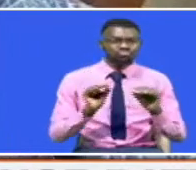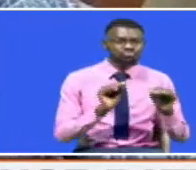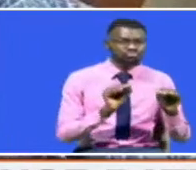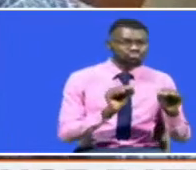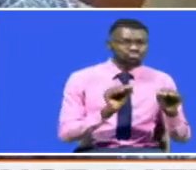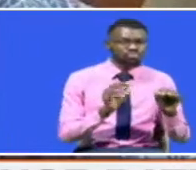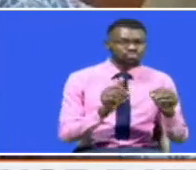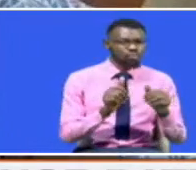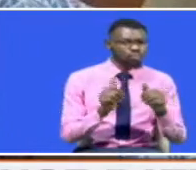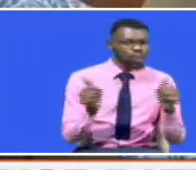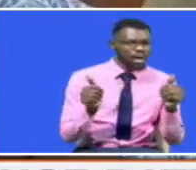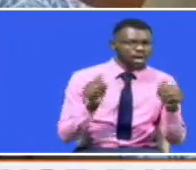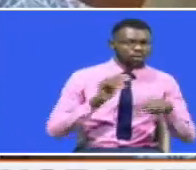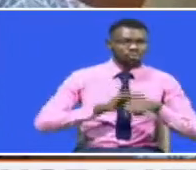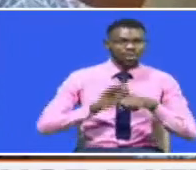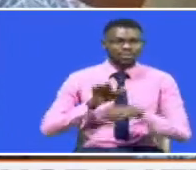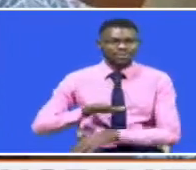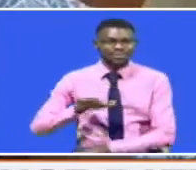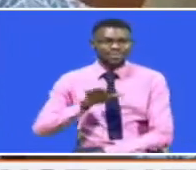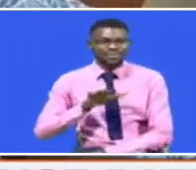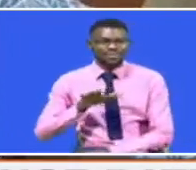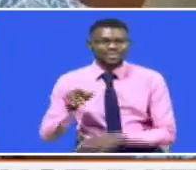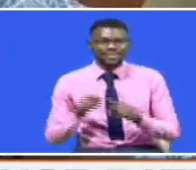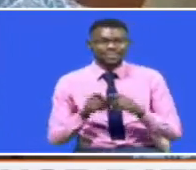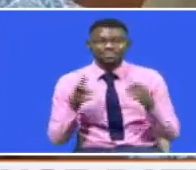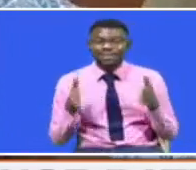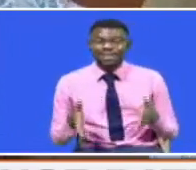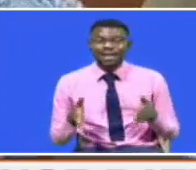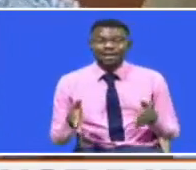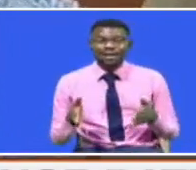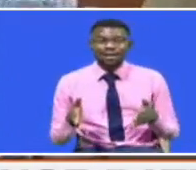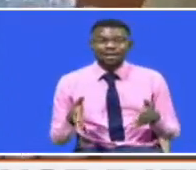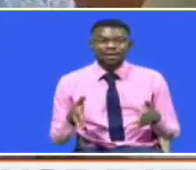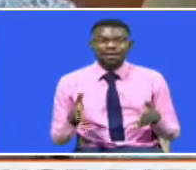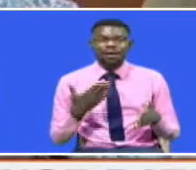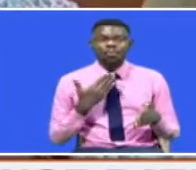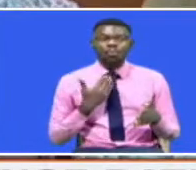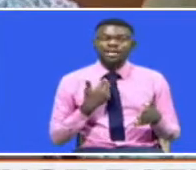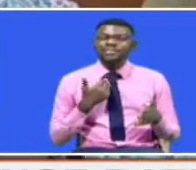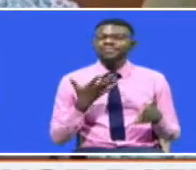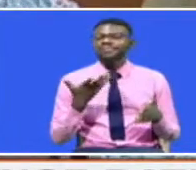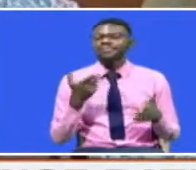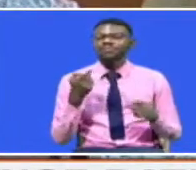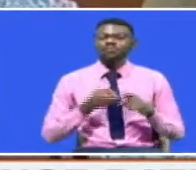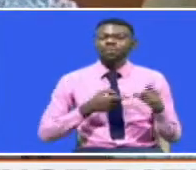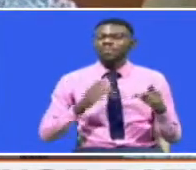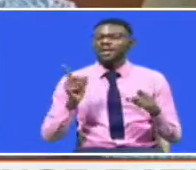and that's why now for us, moving to the region from Nairobi alone